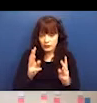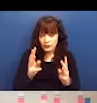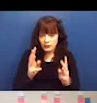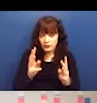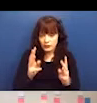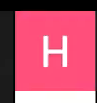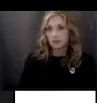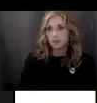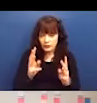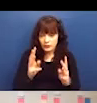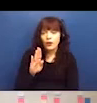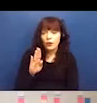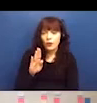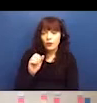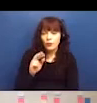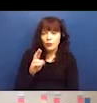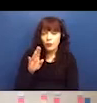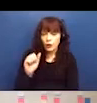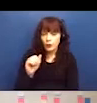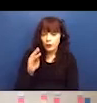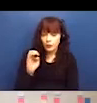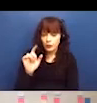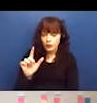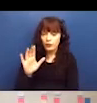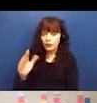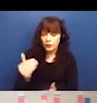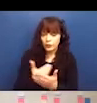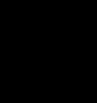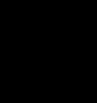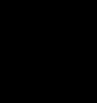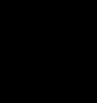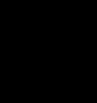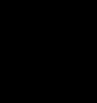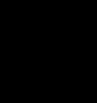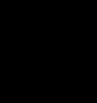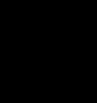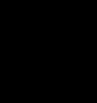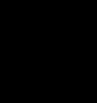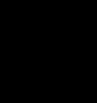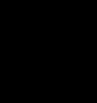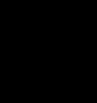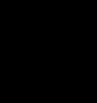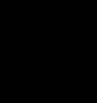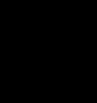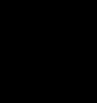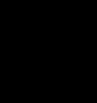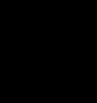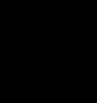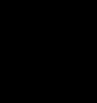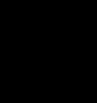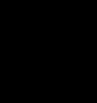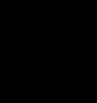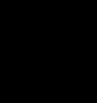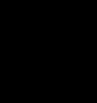Barbara Bickel, in her new book called Art, Ritual, and Trance Inquiry, A Rational Learning in an Irrational